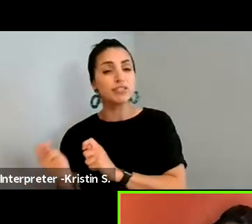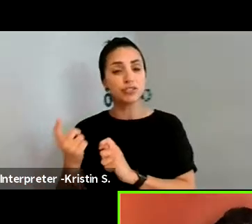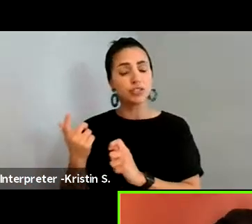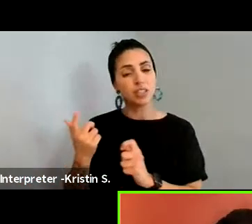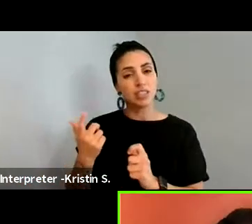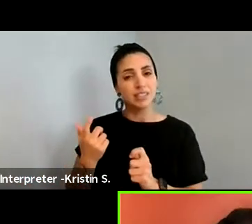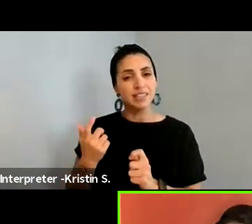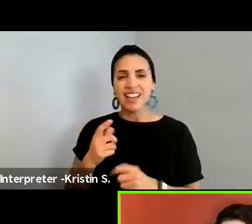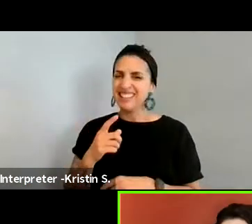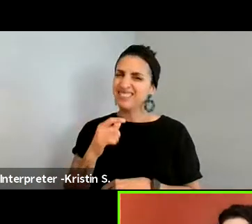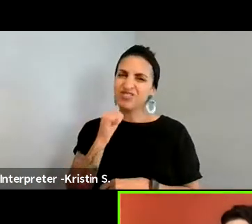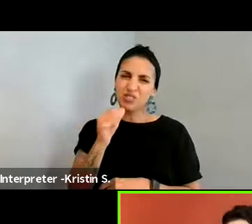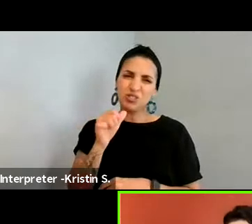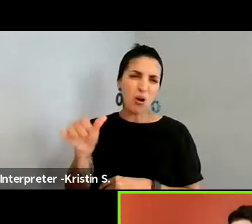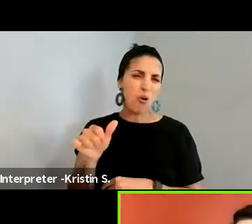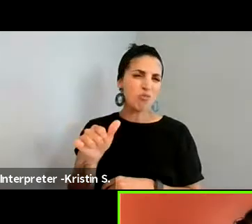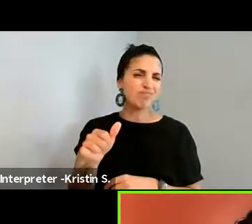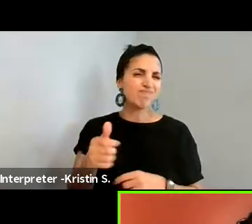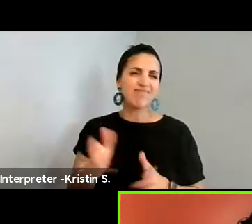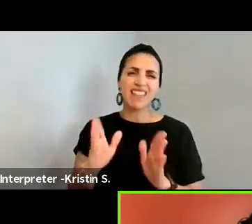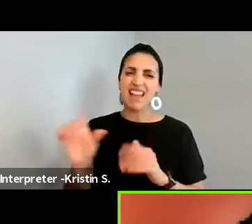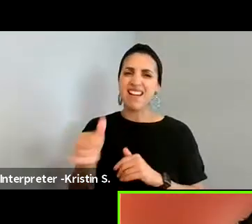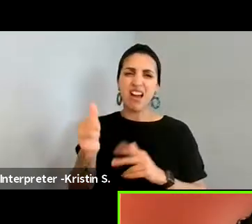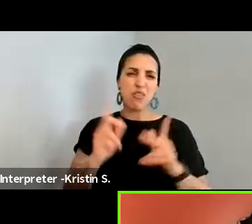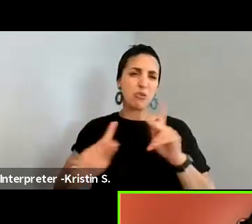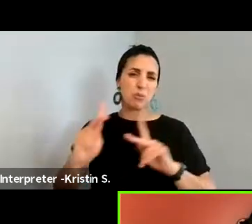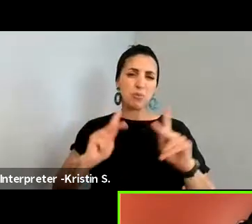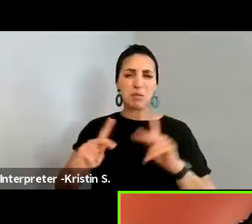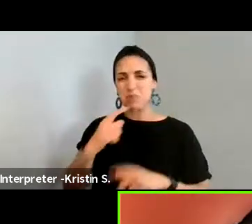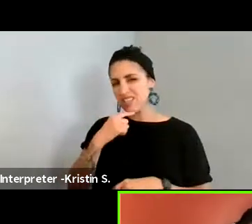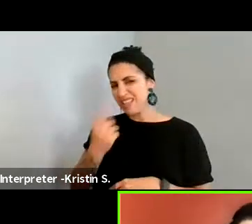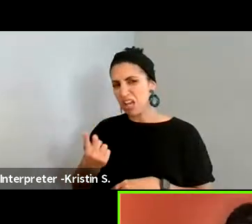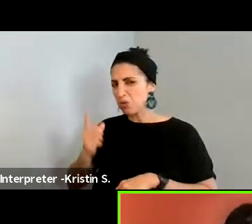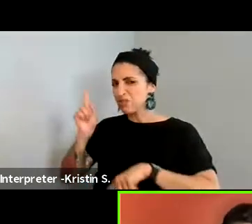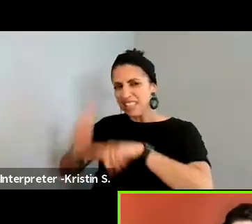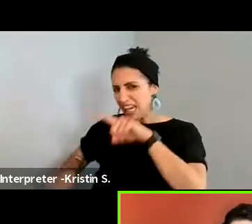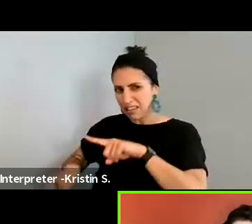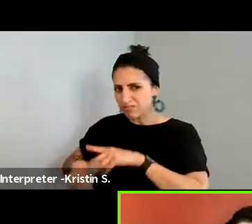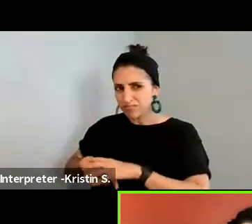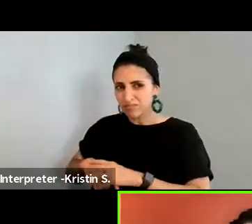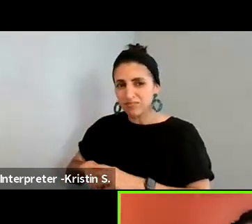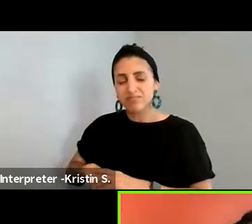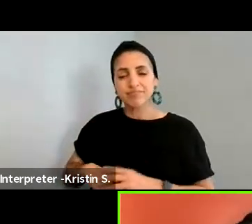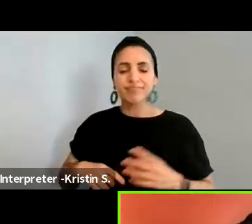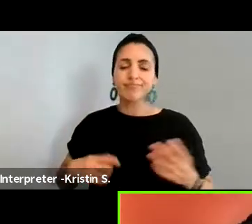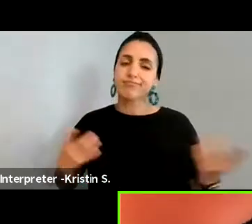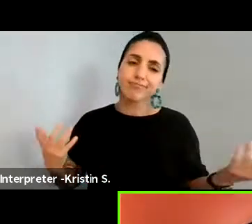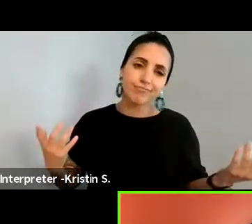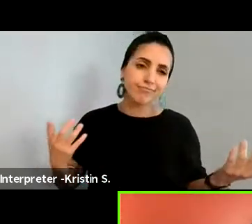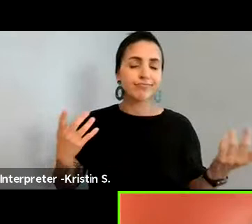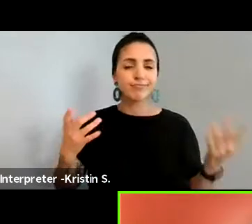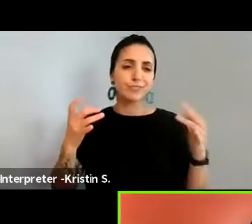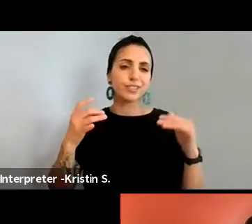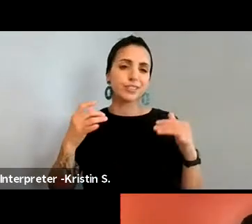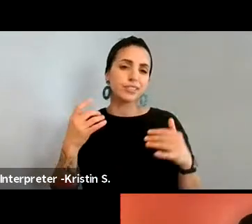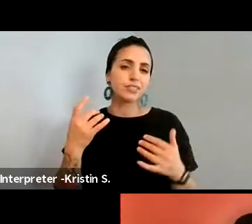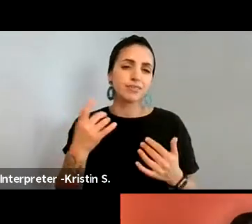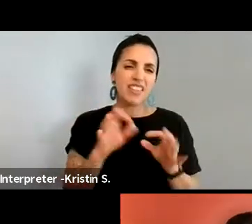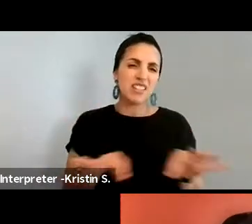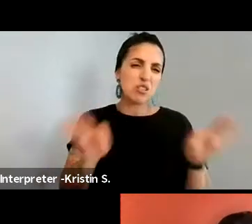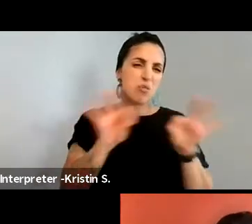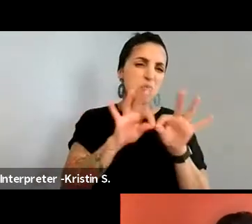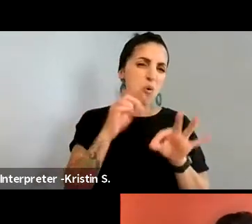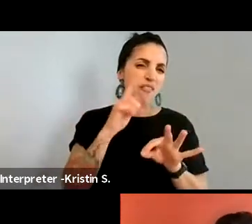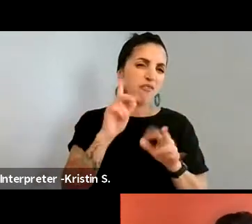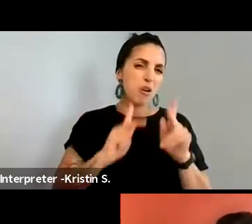you can't. Those are, platitudes for everyone, but particularly for our community. Fantastic. And